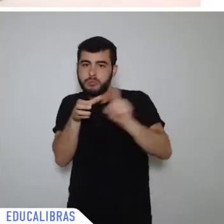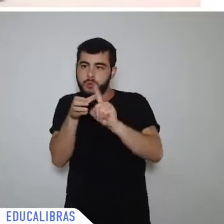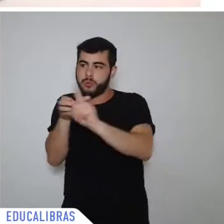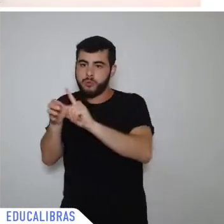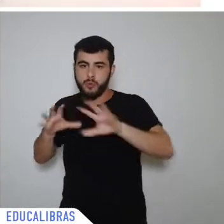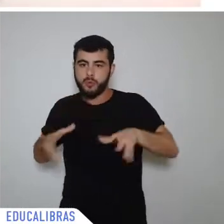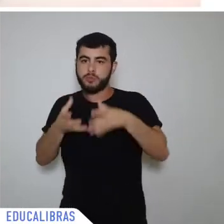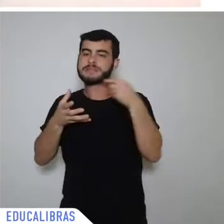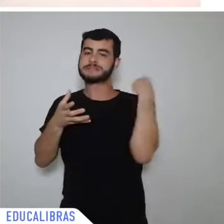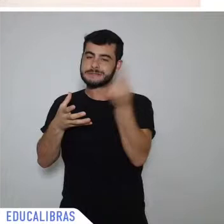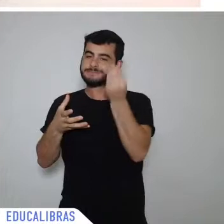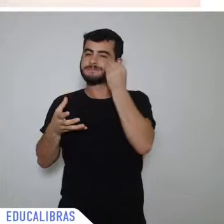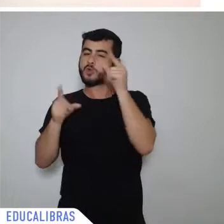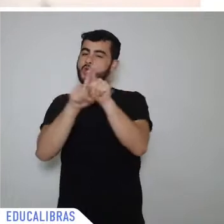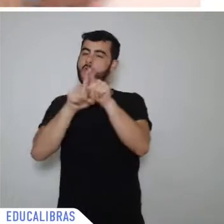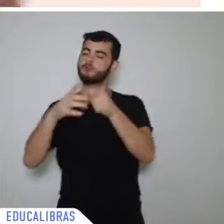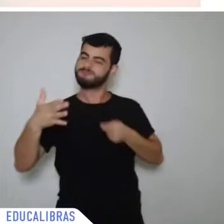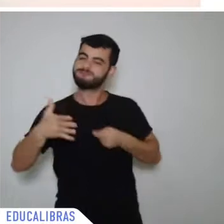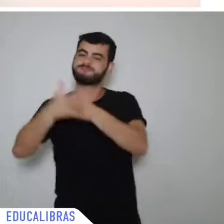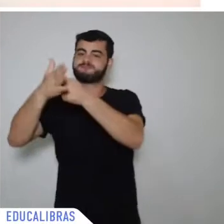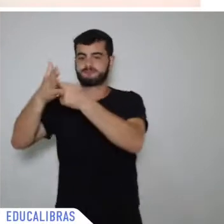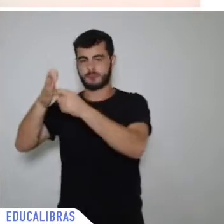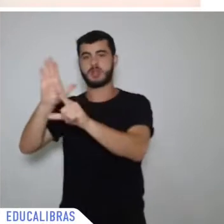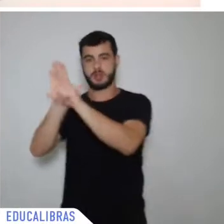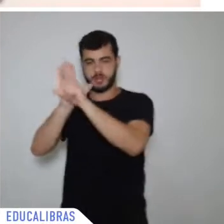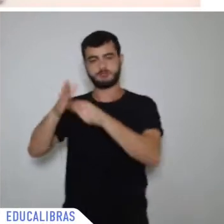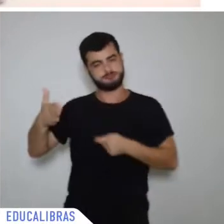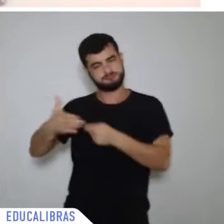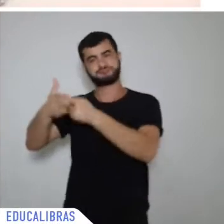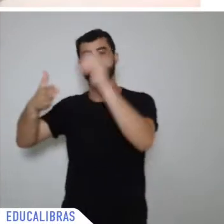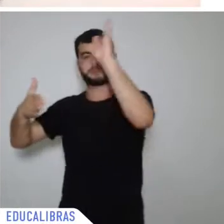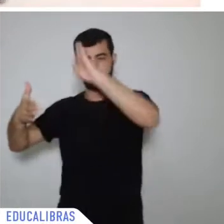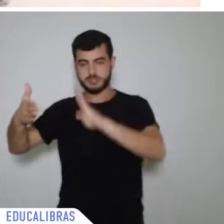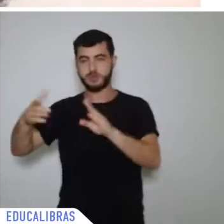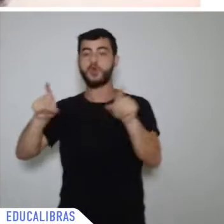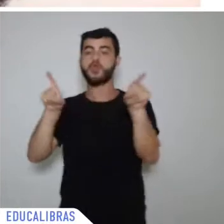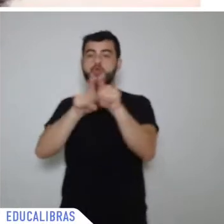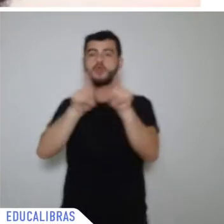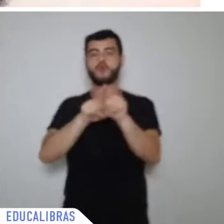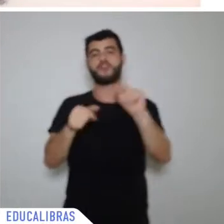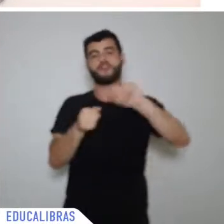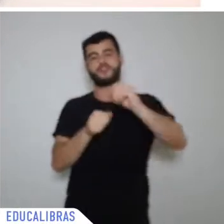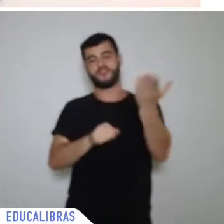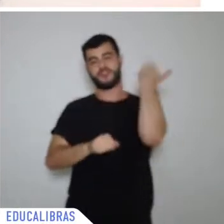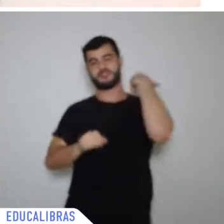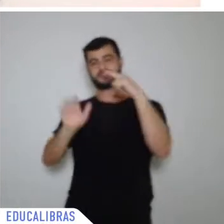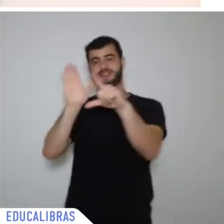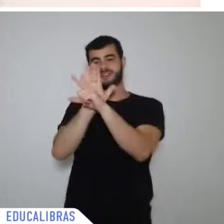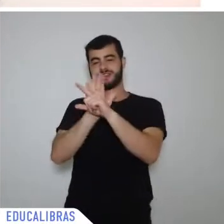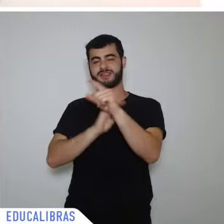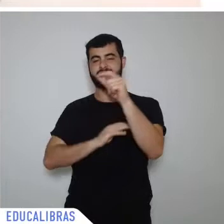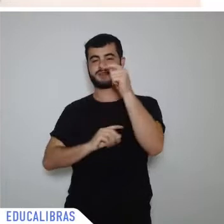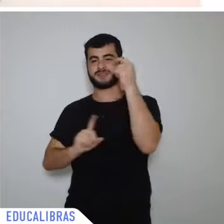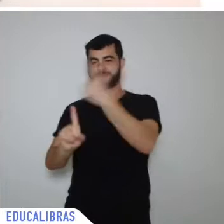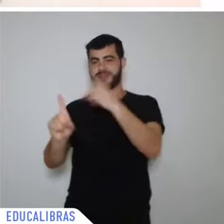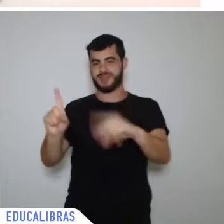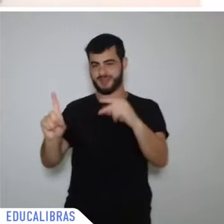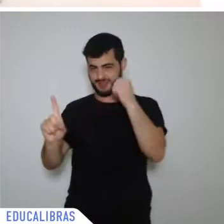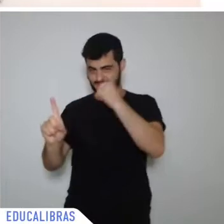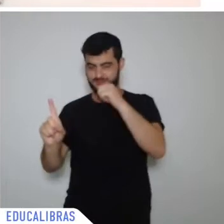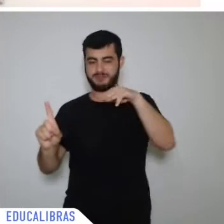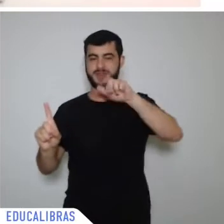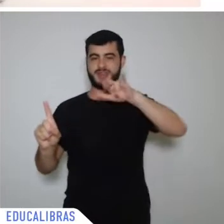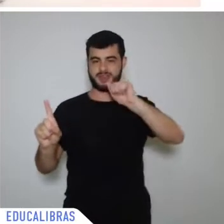our colleagues, with other institutions, managing to try to get some